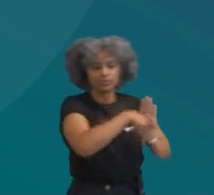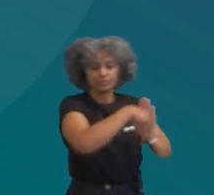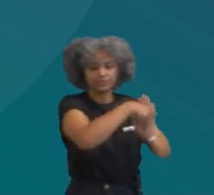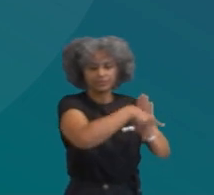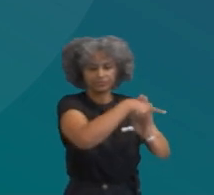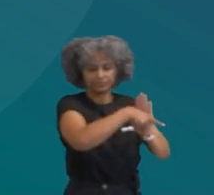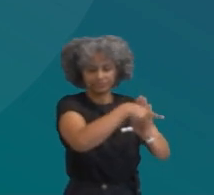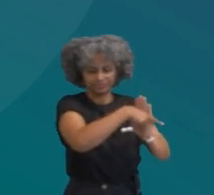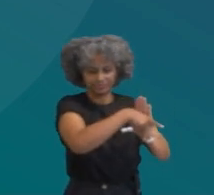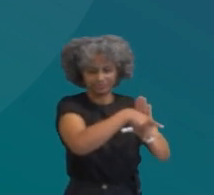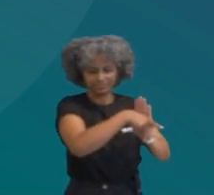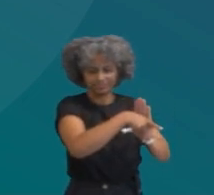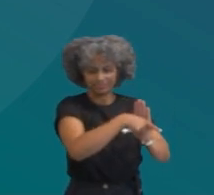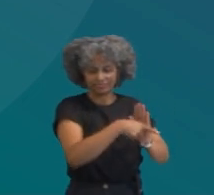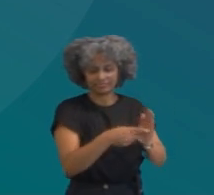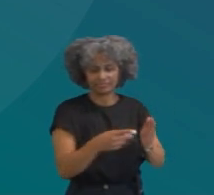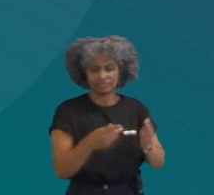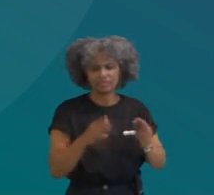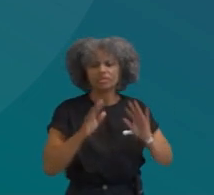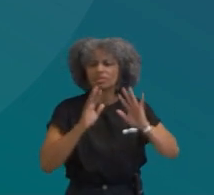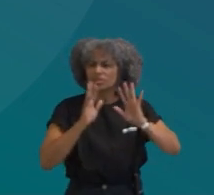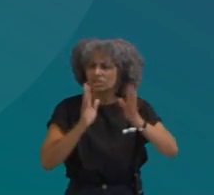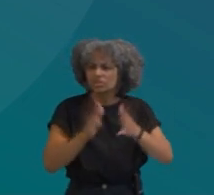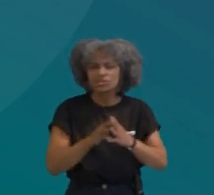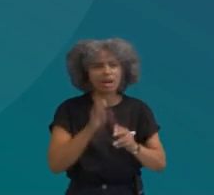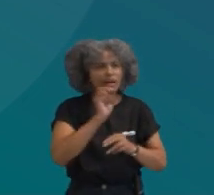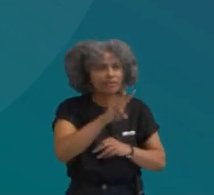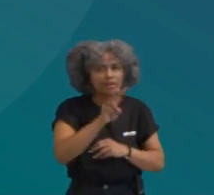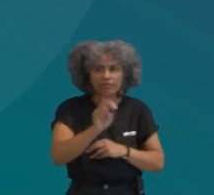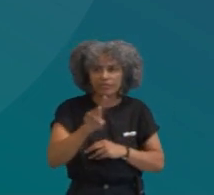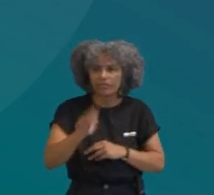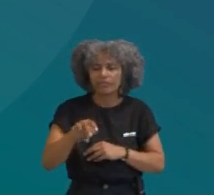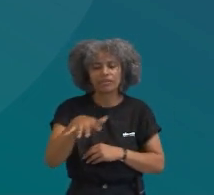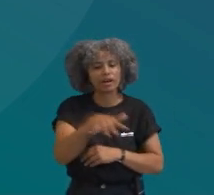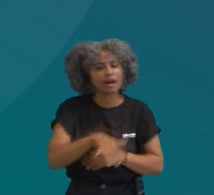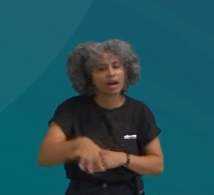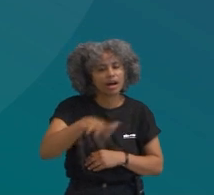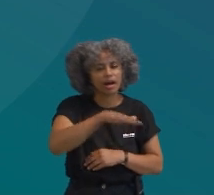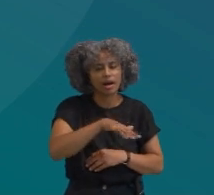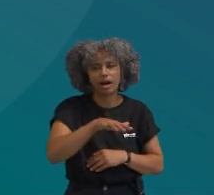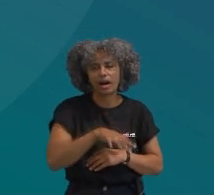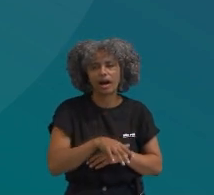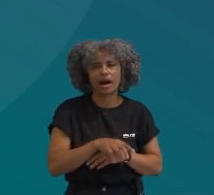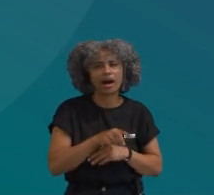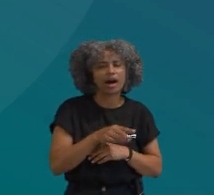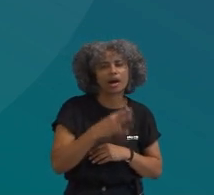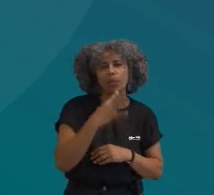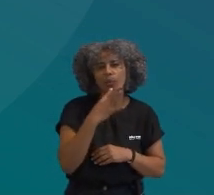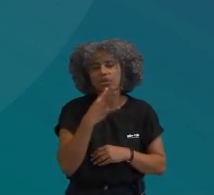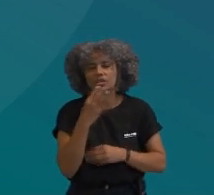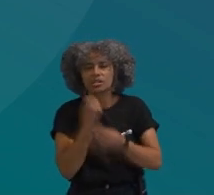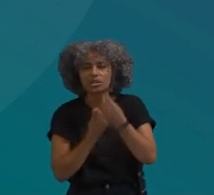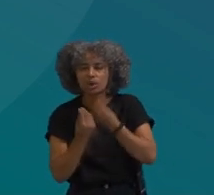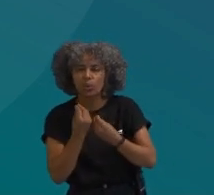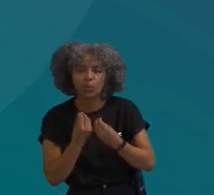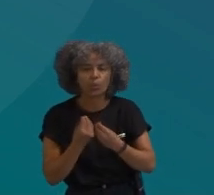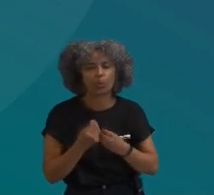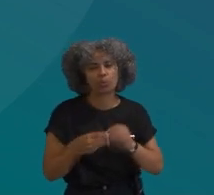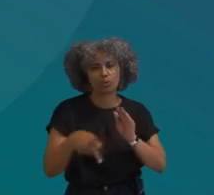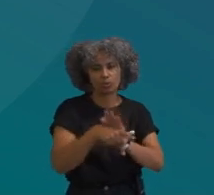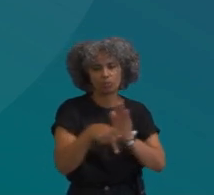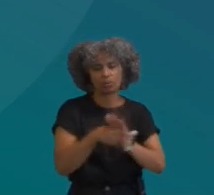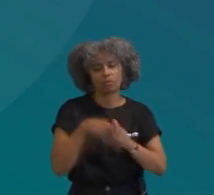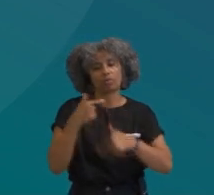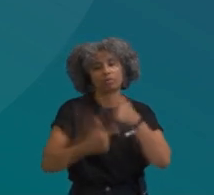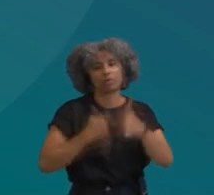out potential areas for agriculture and ecosystem restoration sites, capacity building